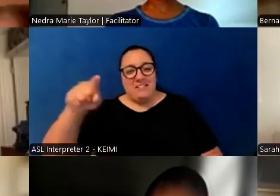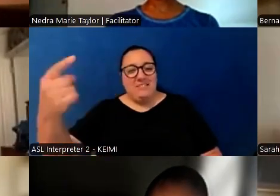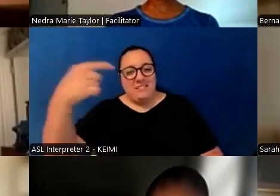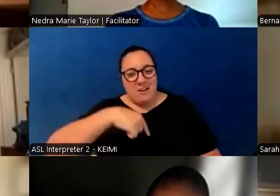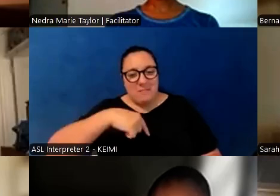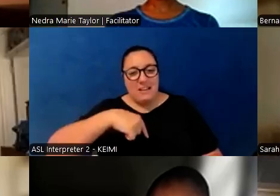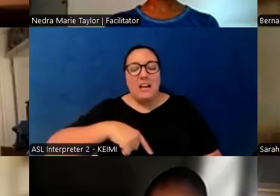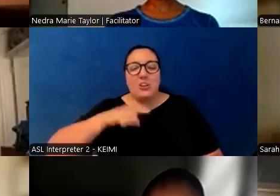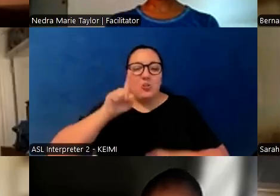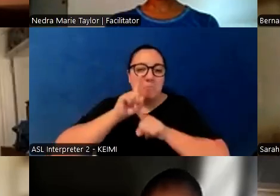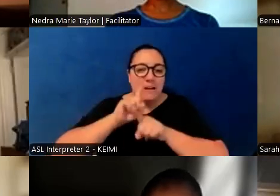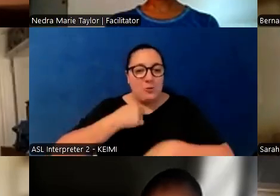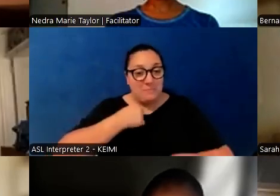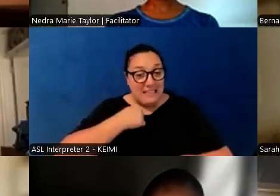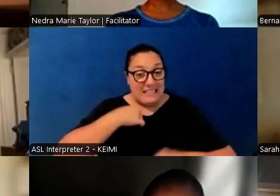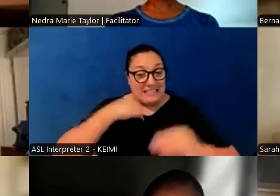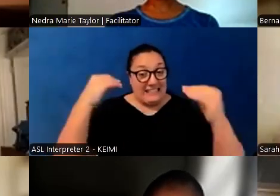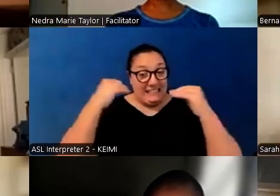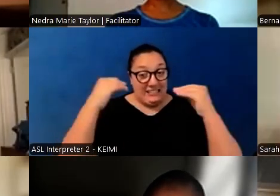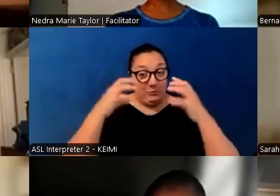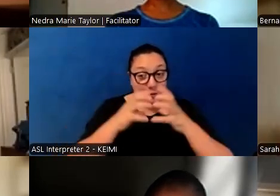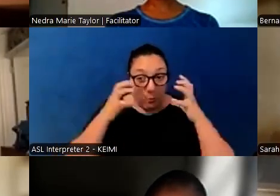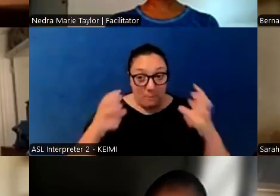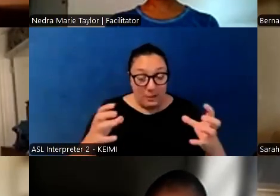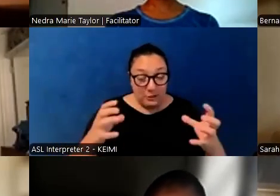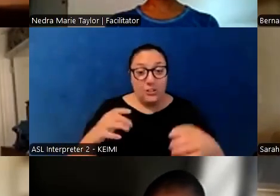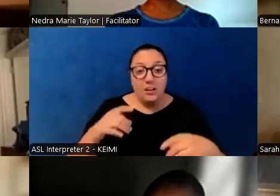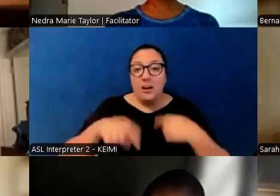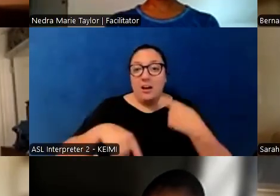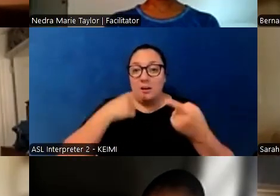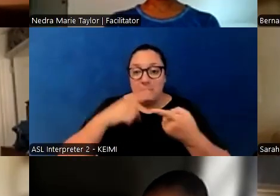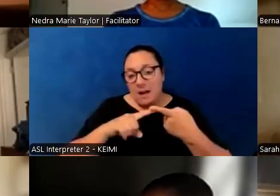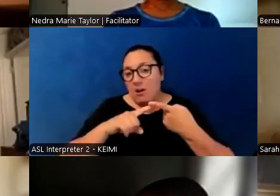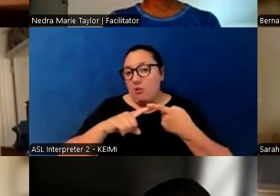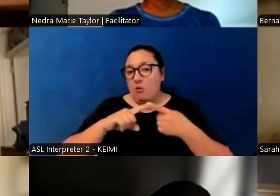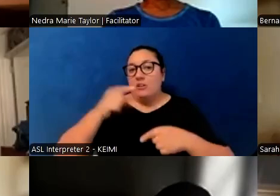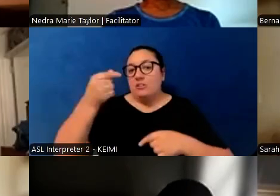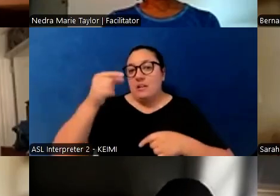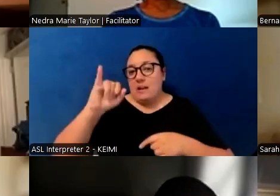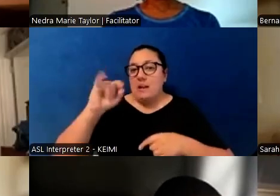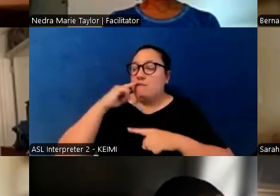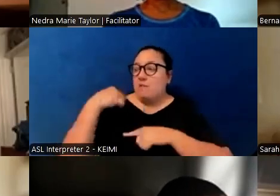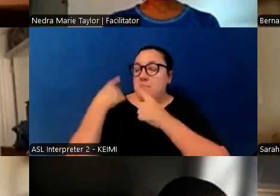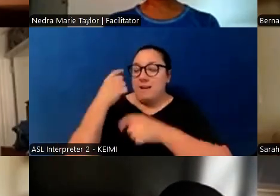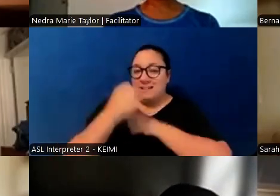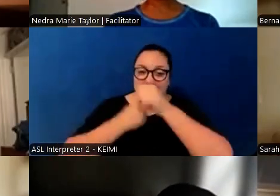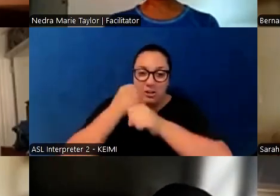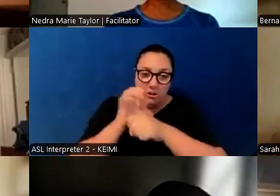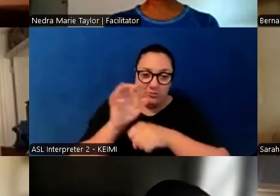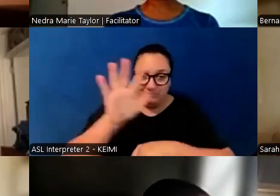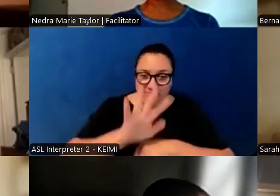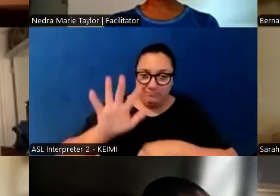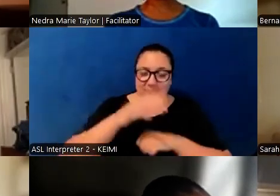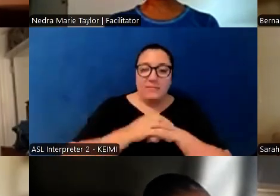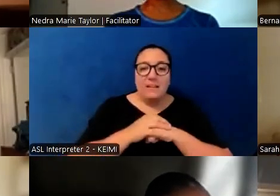mentoring me and teaching me so much about guaranteed income over the last year or so. And to